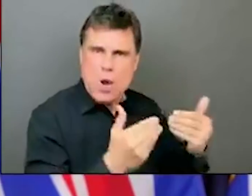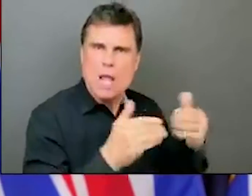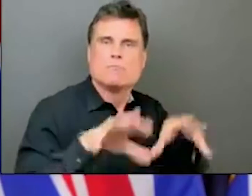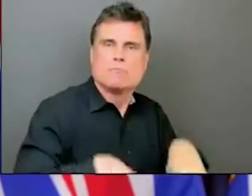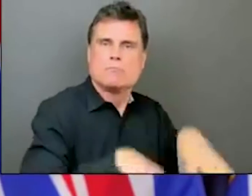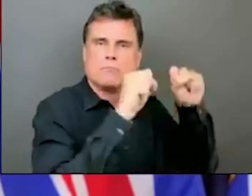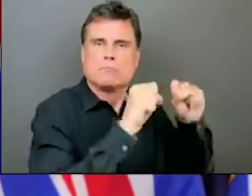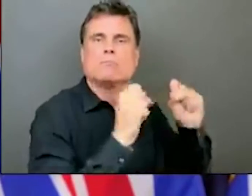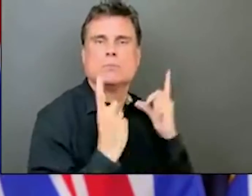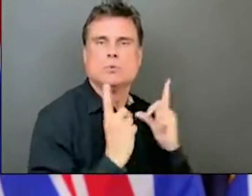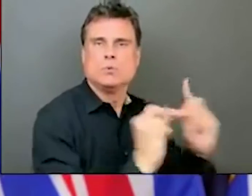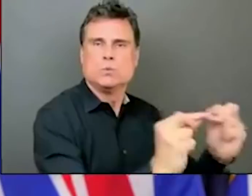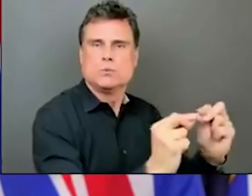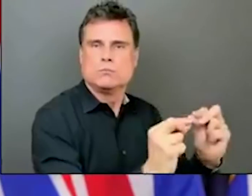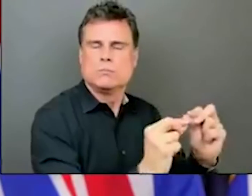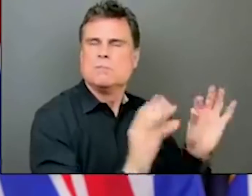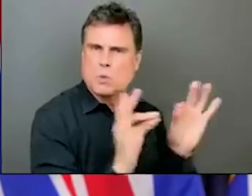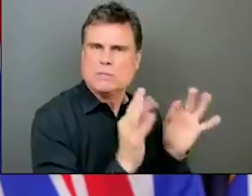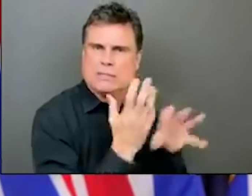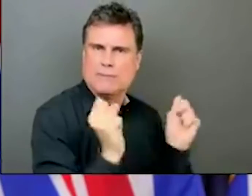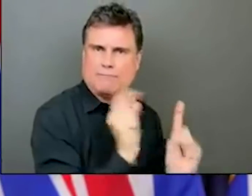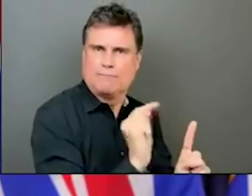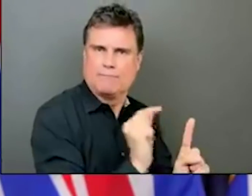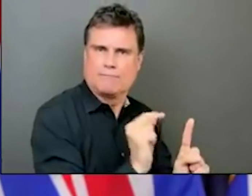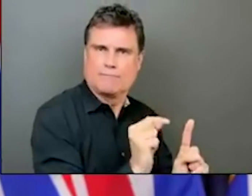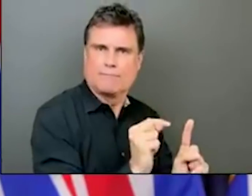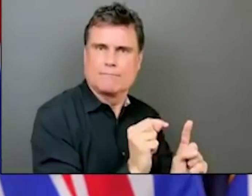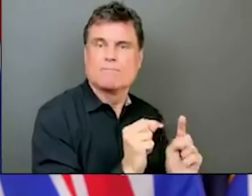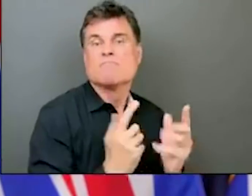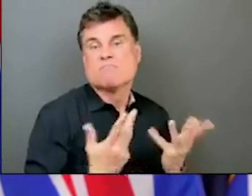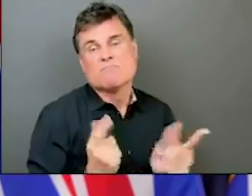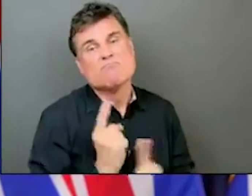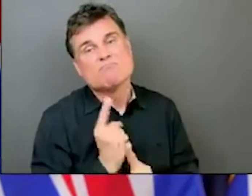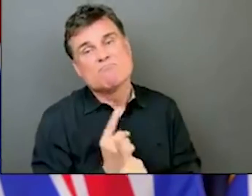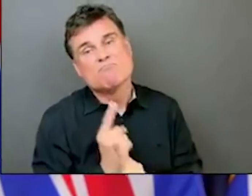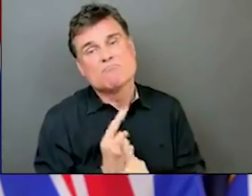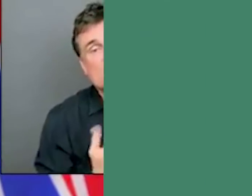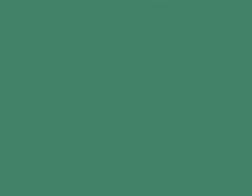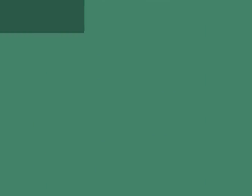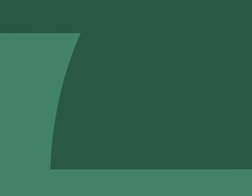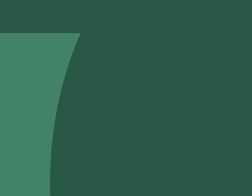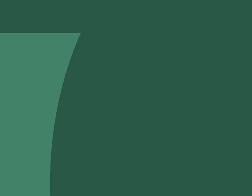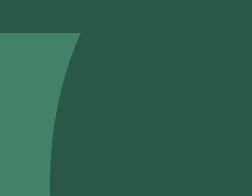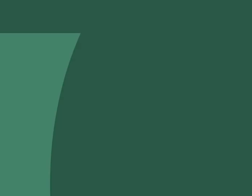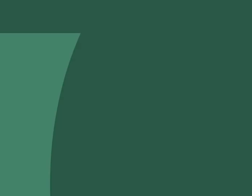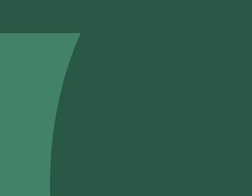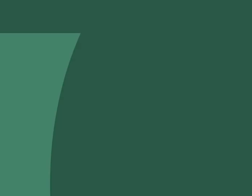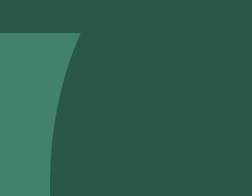that's the direction that public health has given here, and I think it's a good direction.